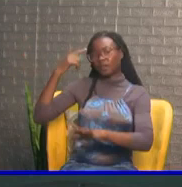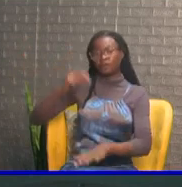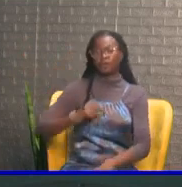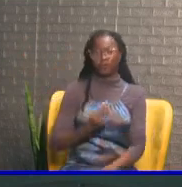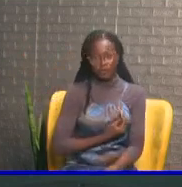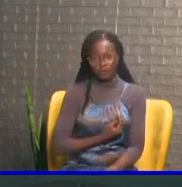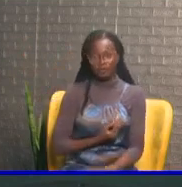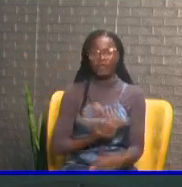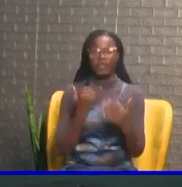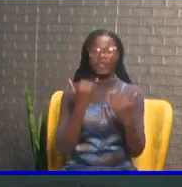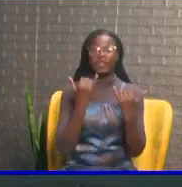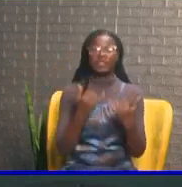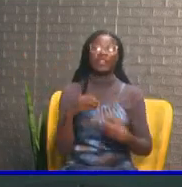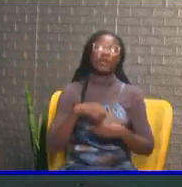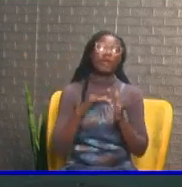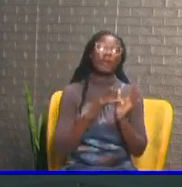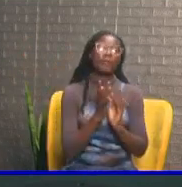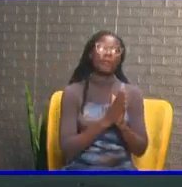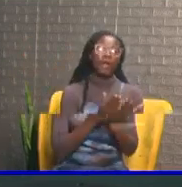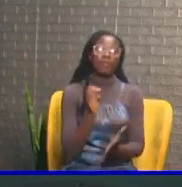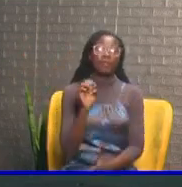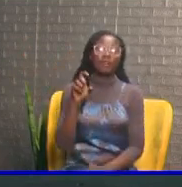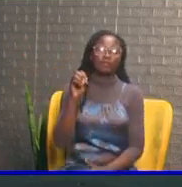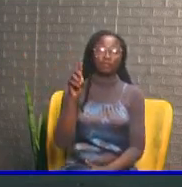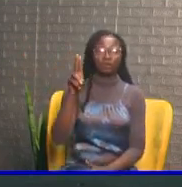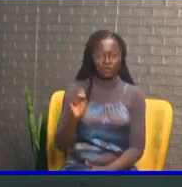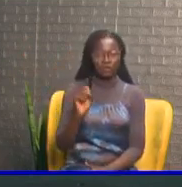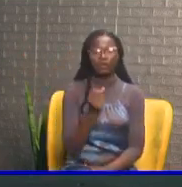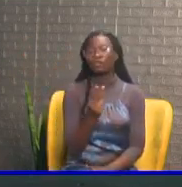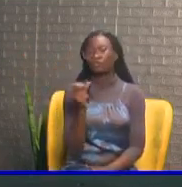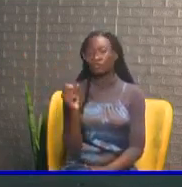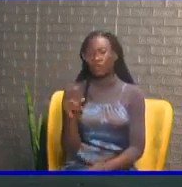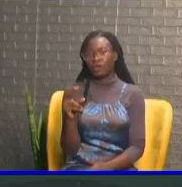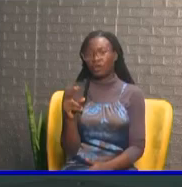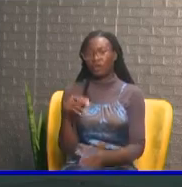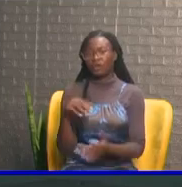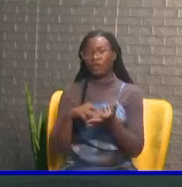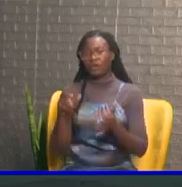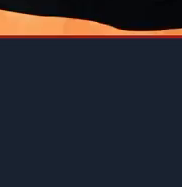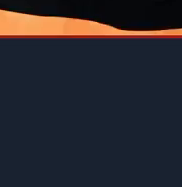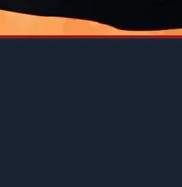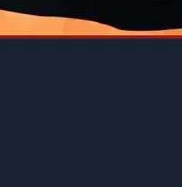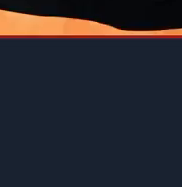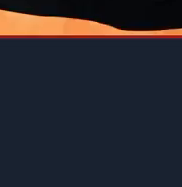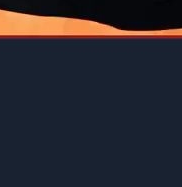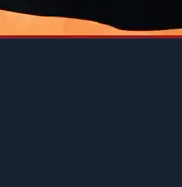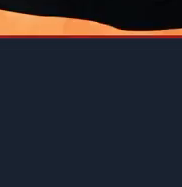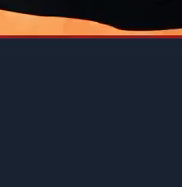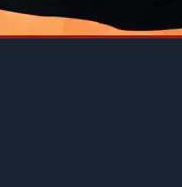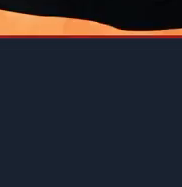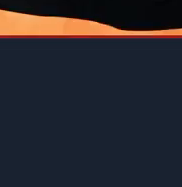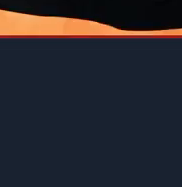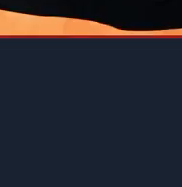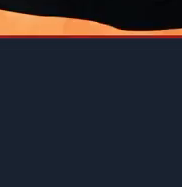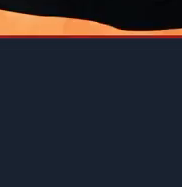Now in Exodus chapter 12 and verse 3, one that night of the Passover, I want to show something. Exodus 12, 3. Speak unto the